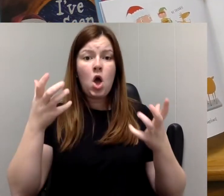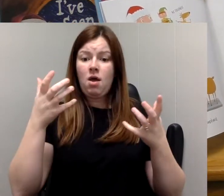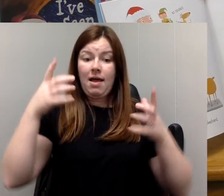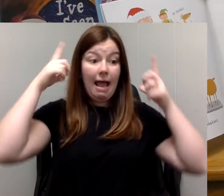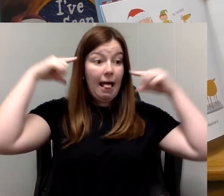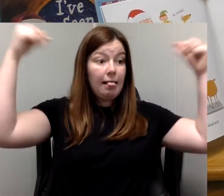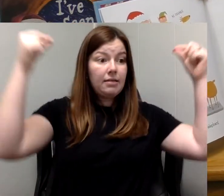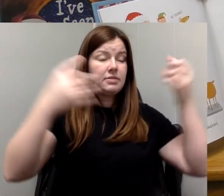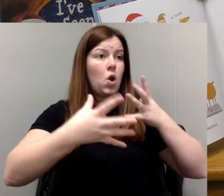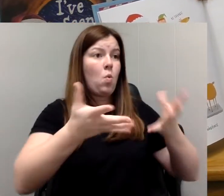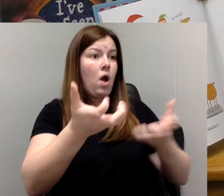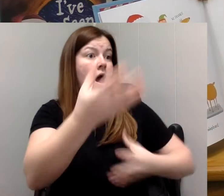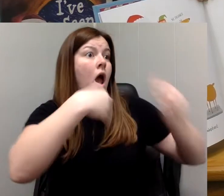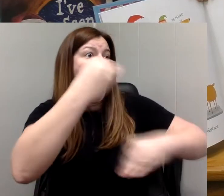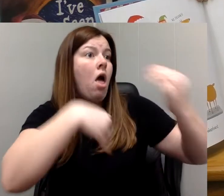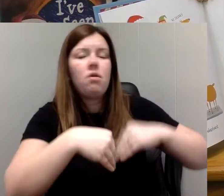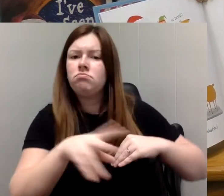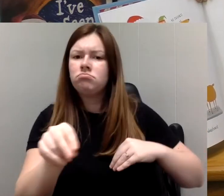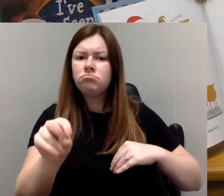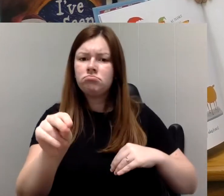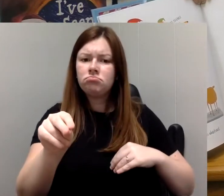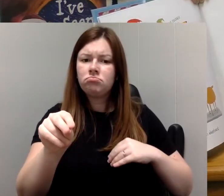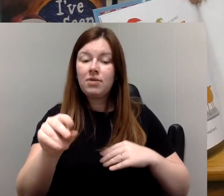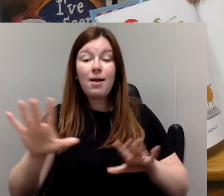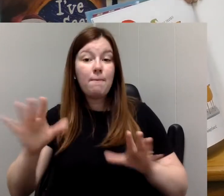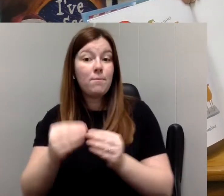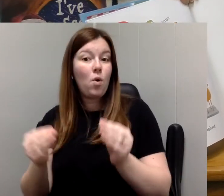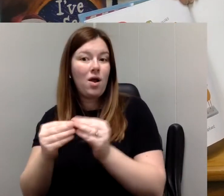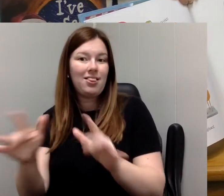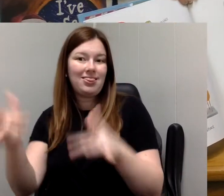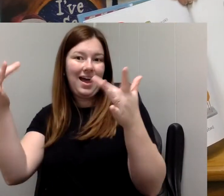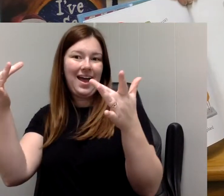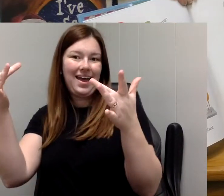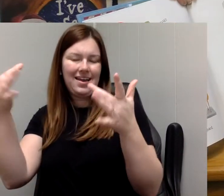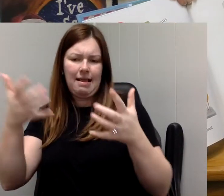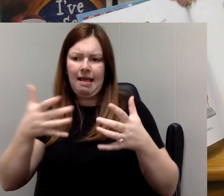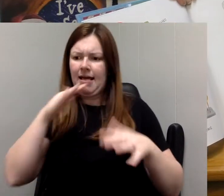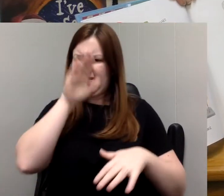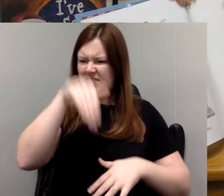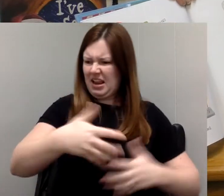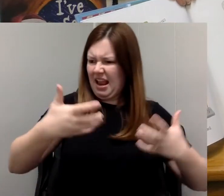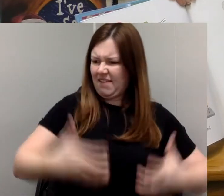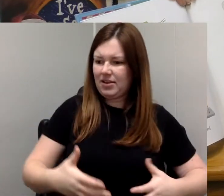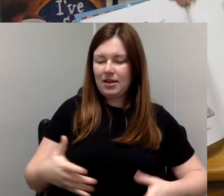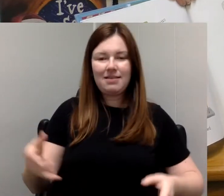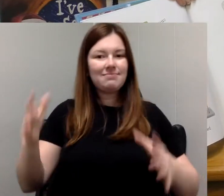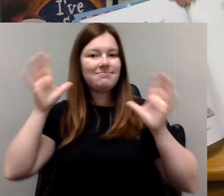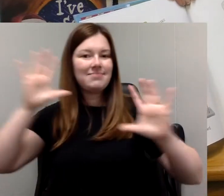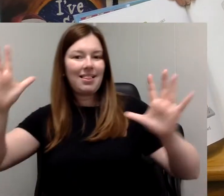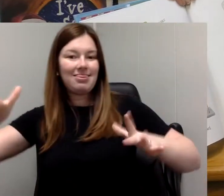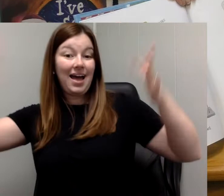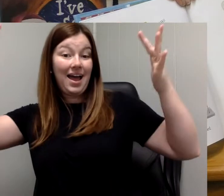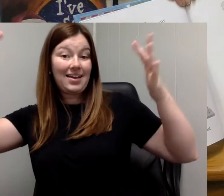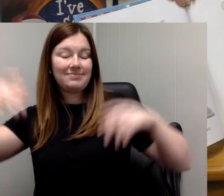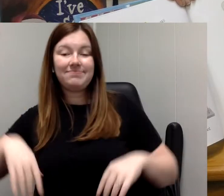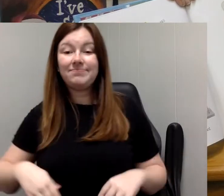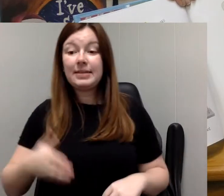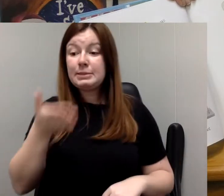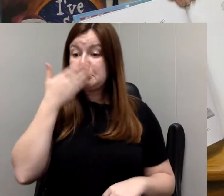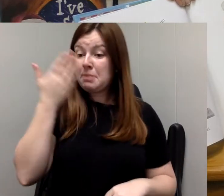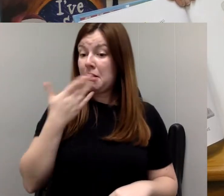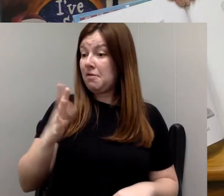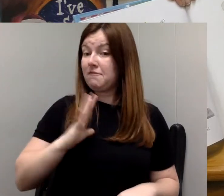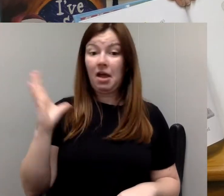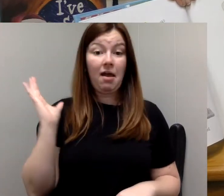Don't want to eat the elves, lighter than an elephant, not at all stinky,